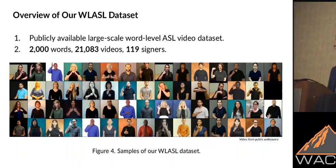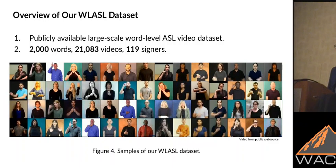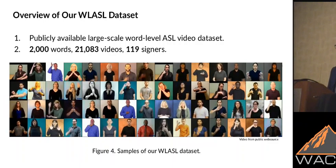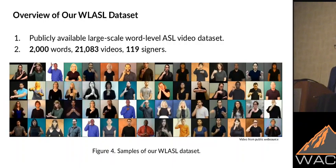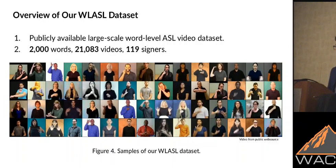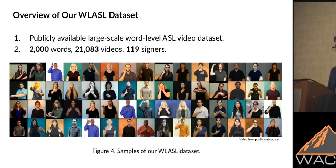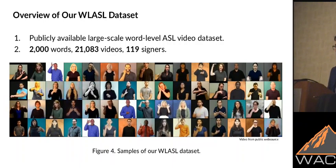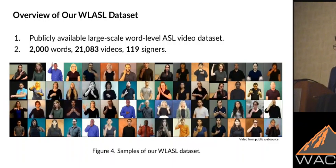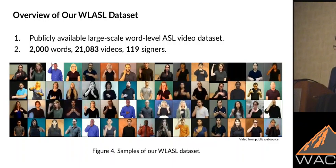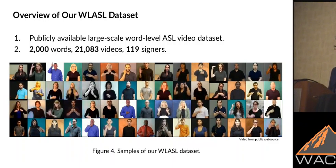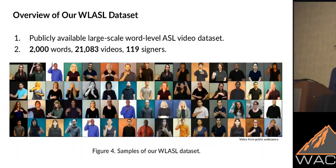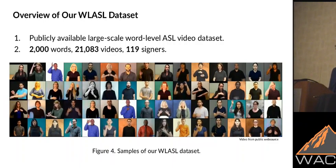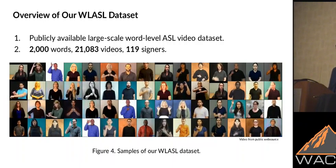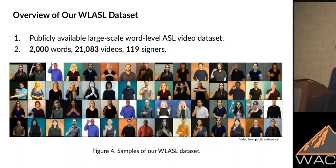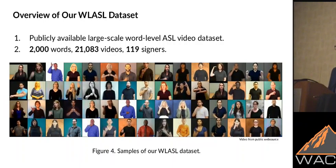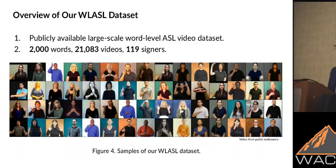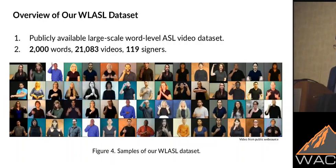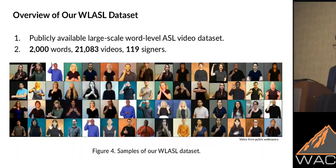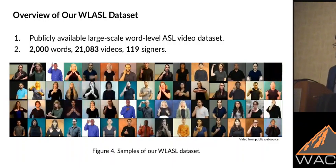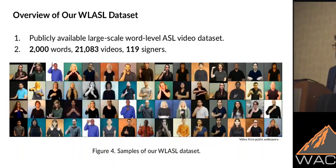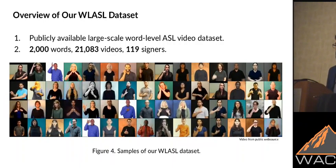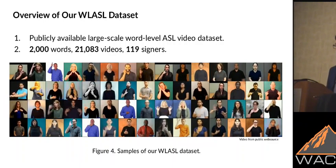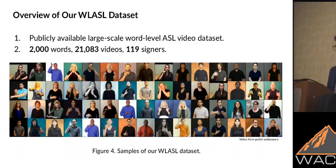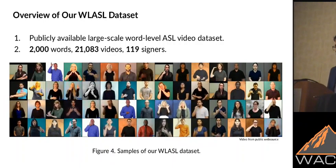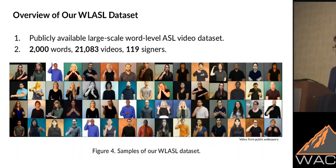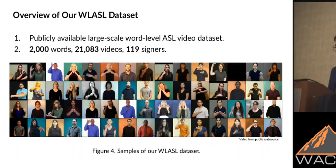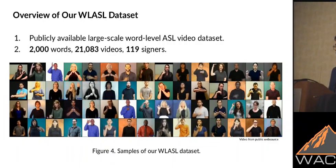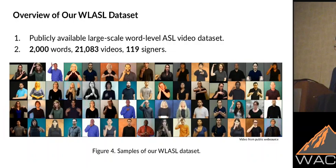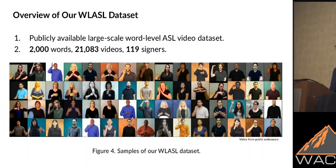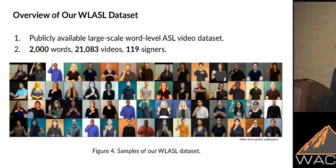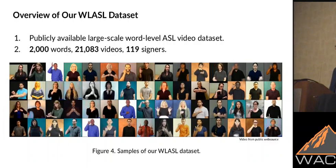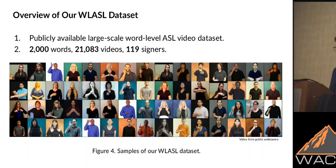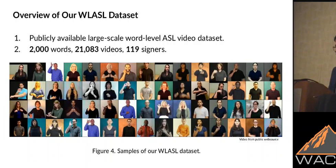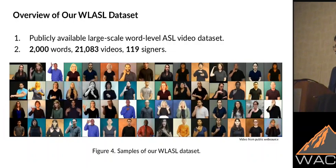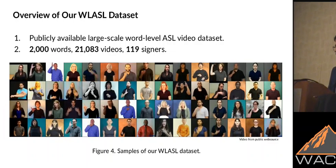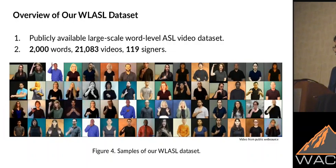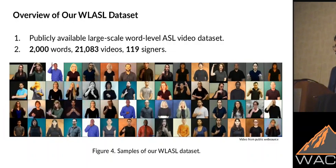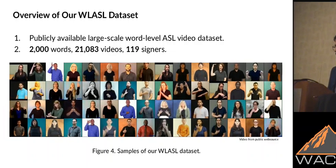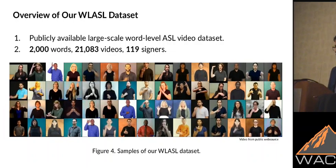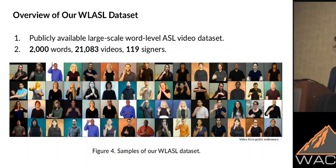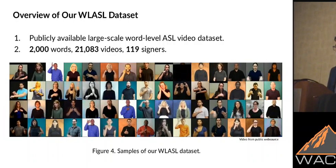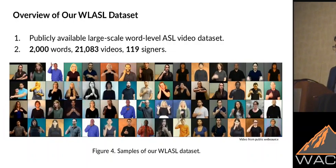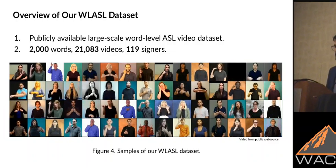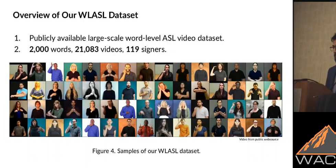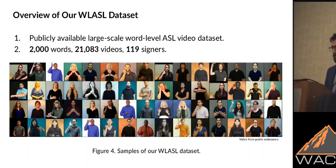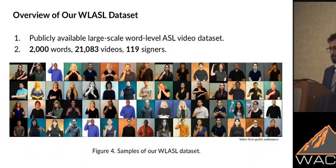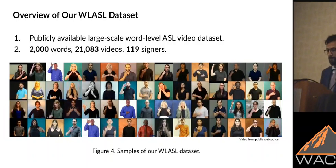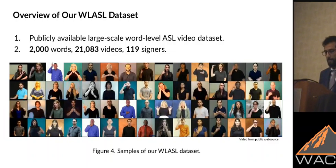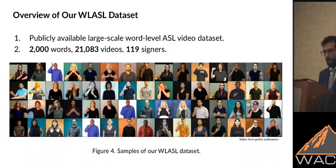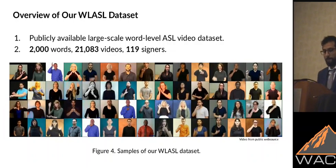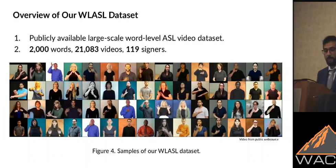effort, we are in the hope of facilitating the sign language understanding research. We recently developed techniques in computer